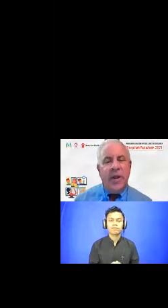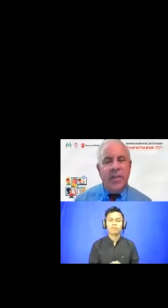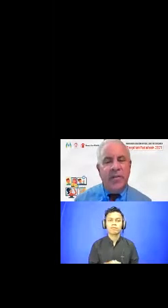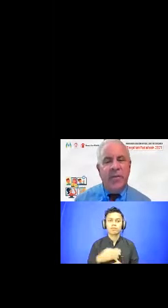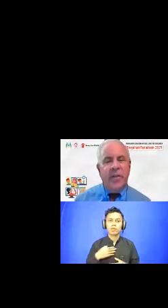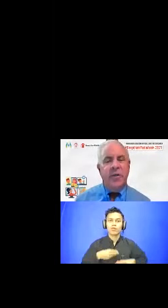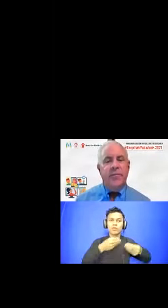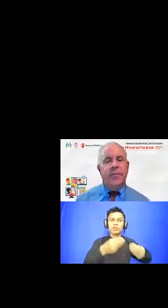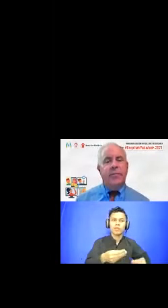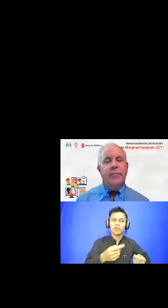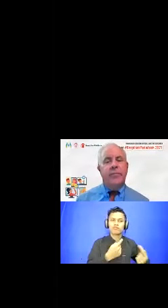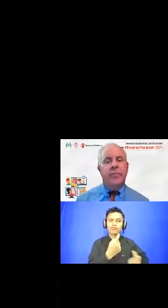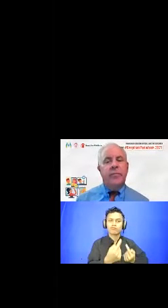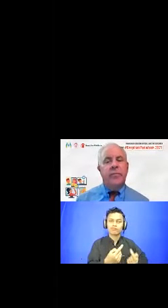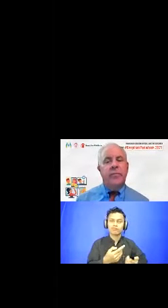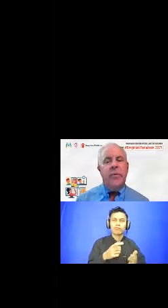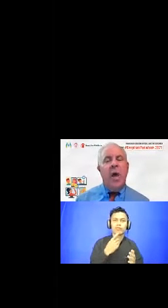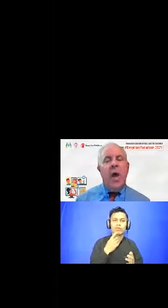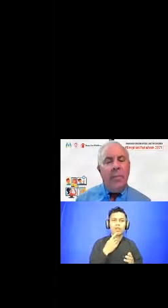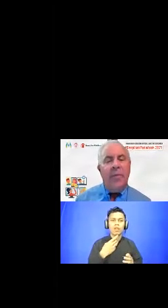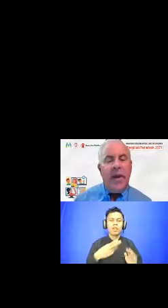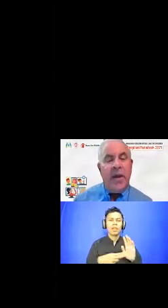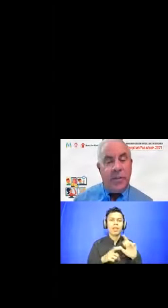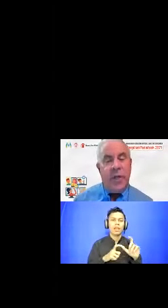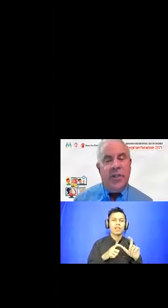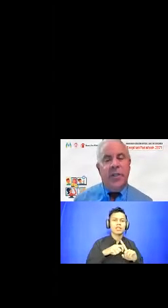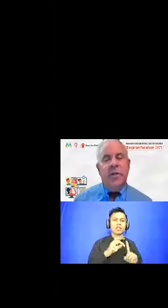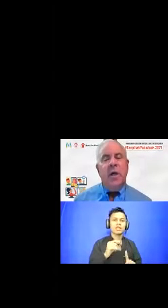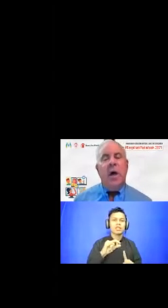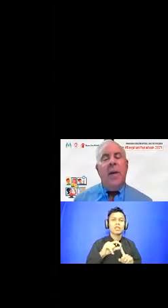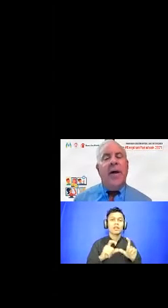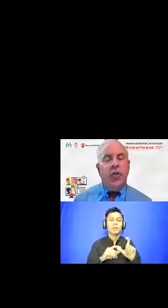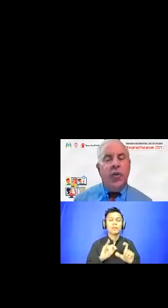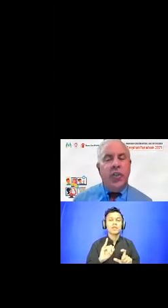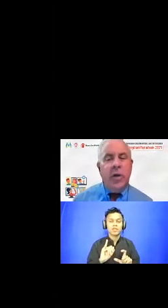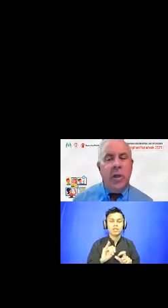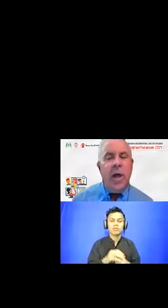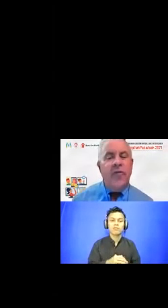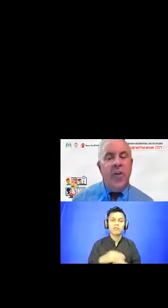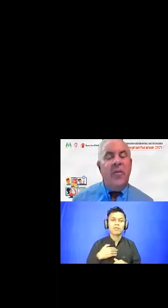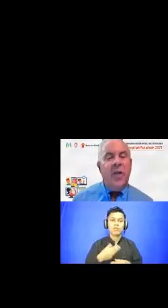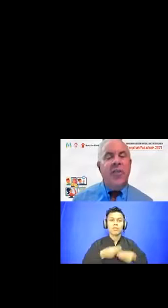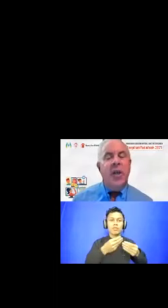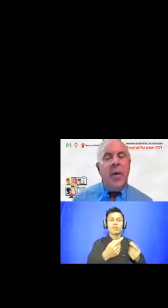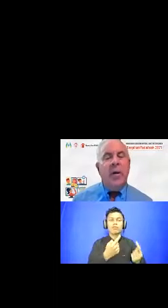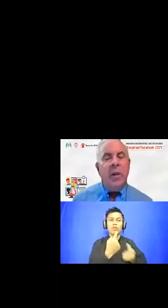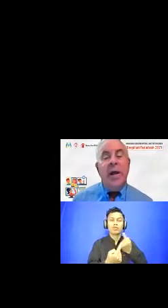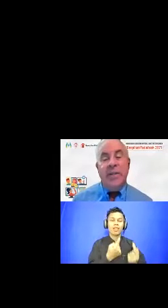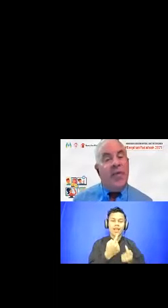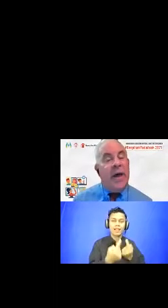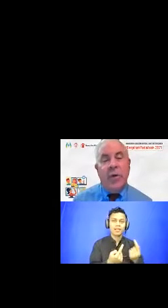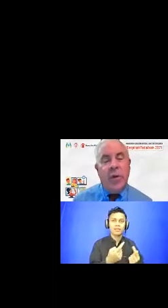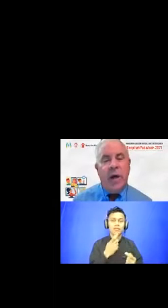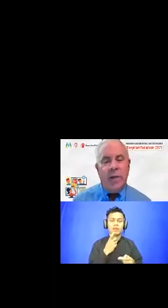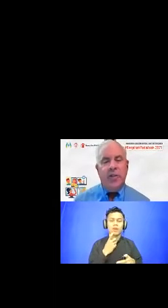to protect this information. I provide consultation about searching online for information about